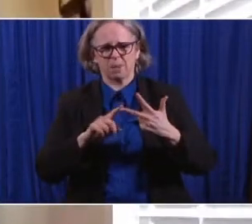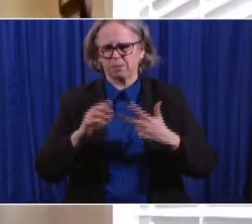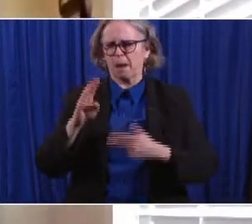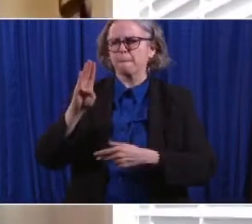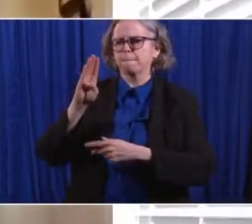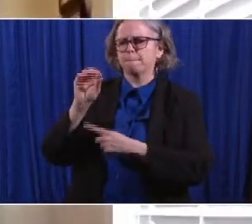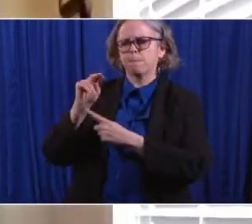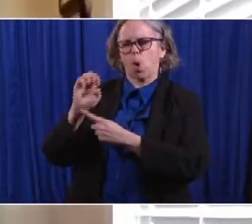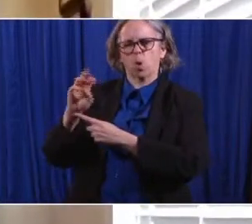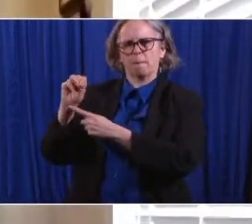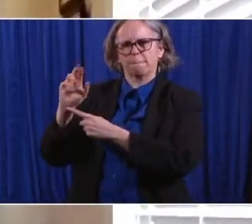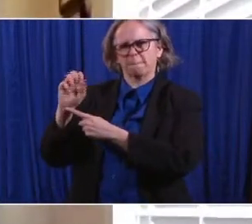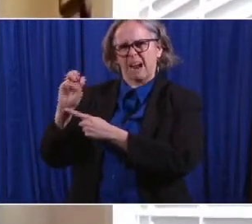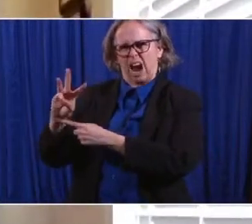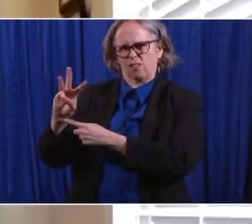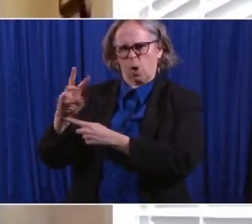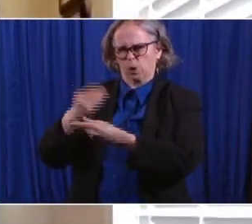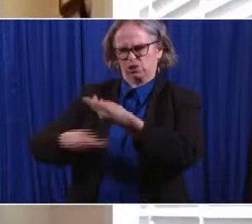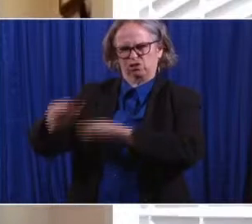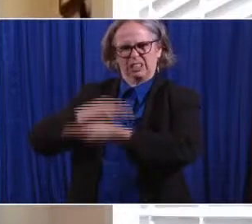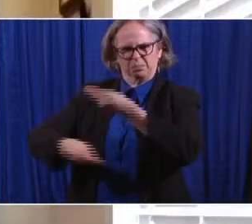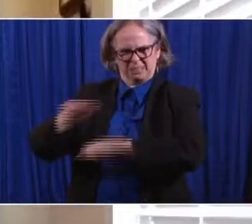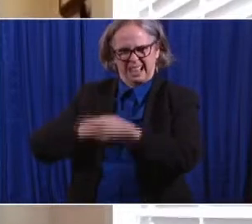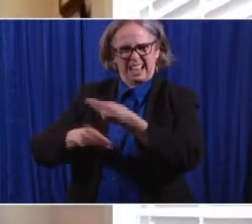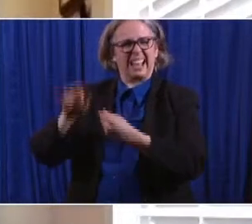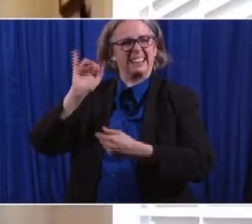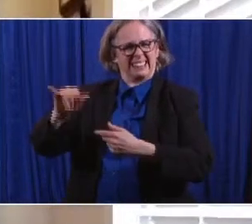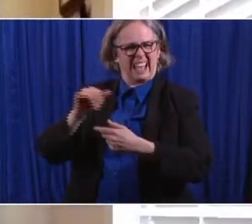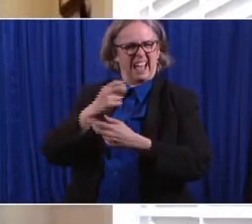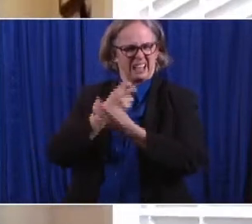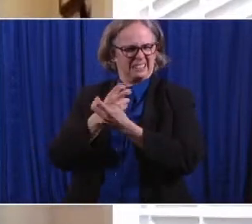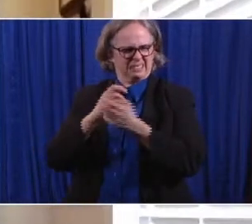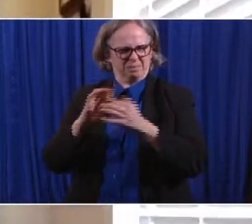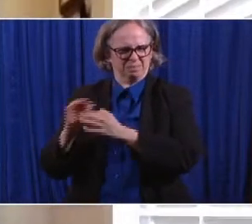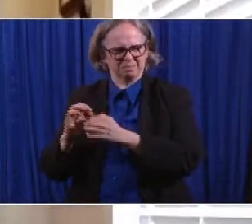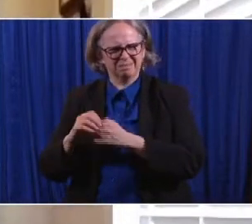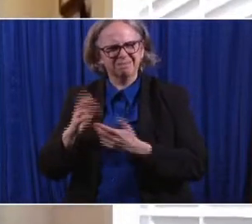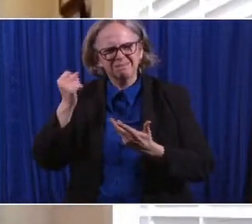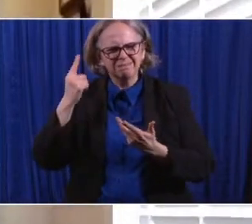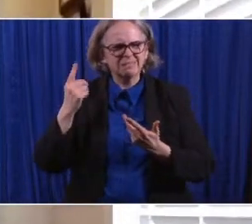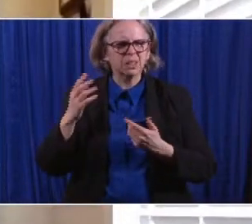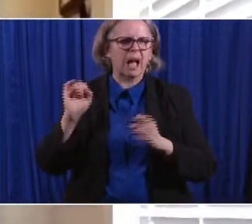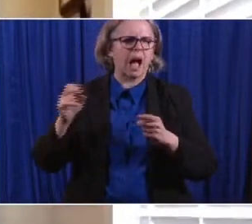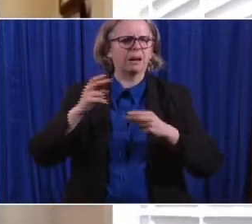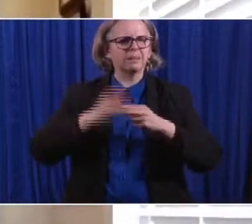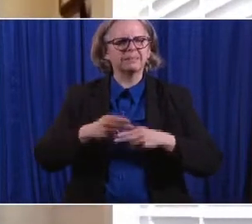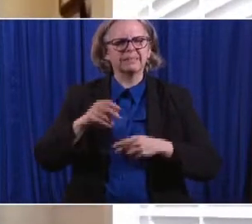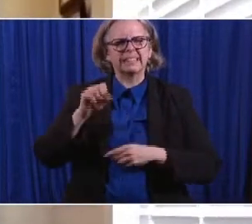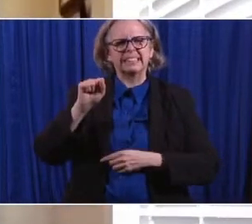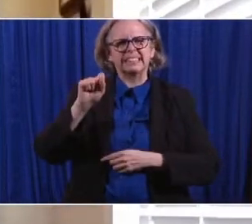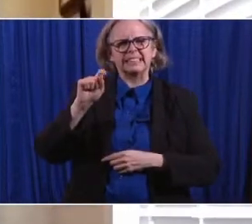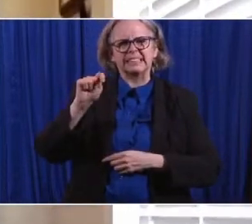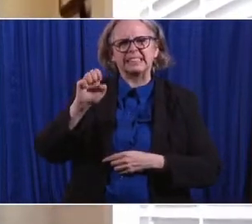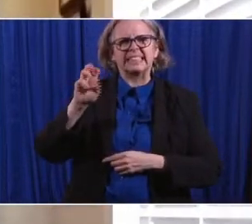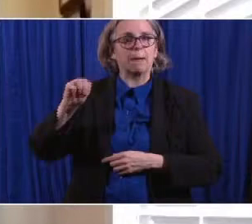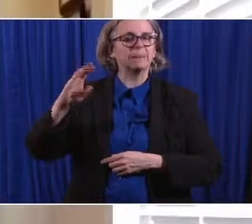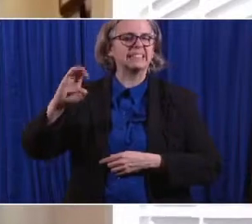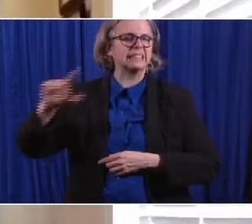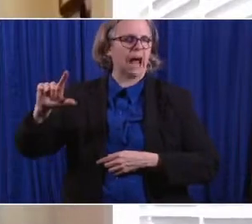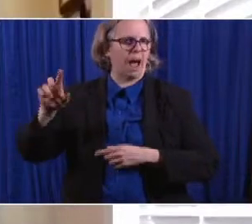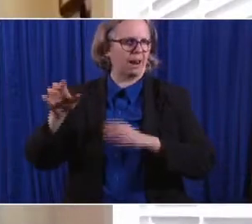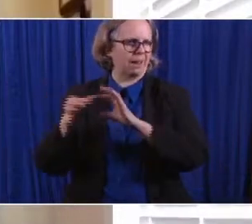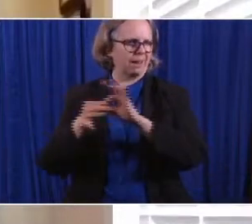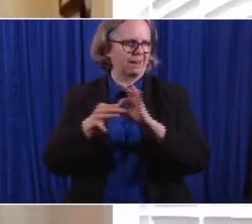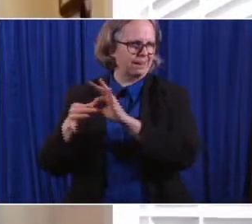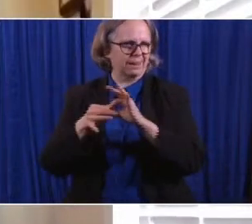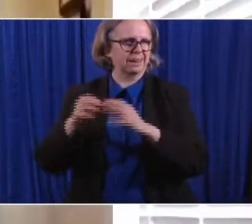sometimes also called hematopoietic stem cell transplants. And these patients, as the governor noted, are